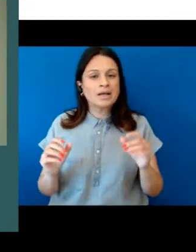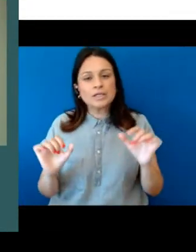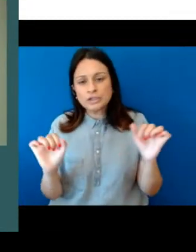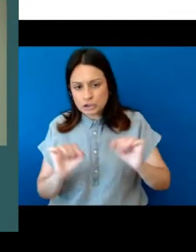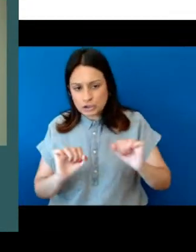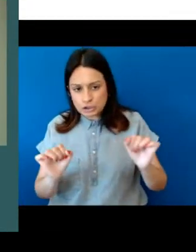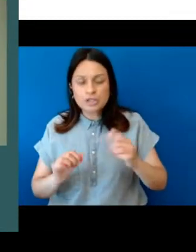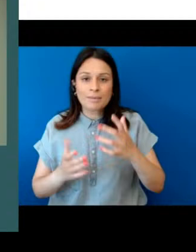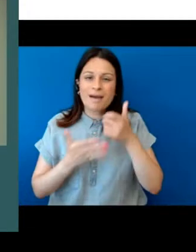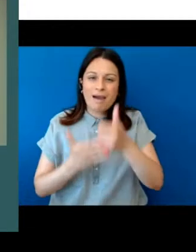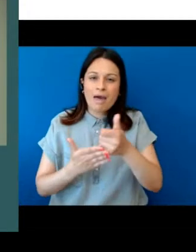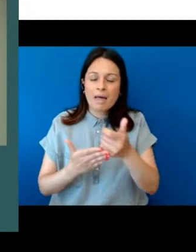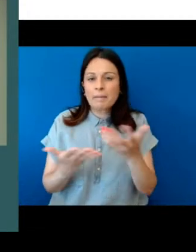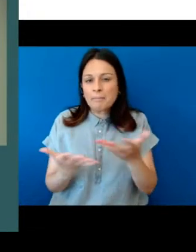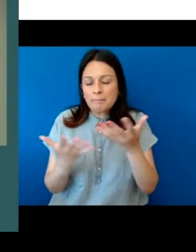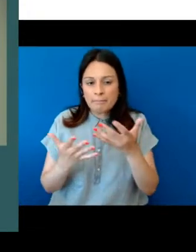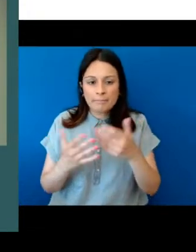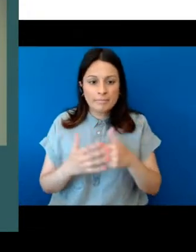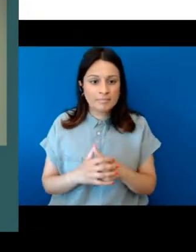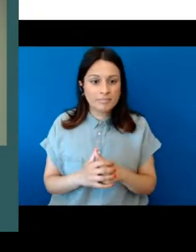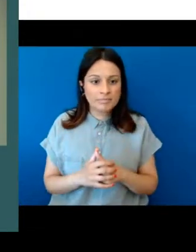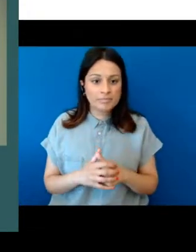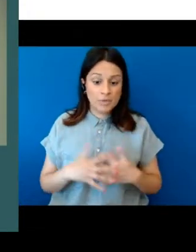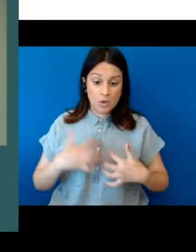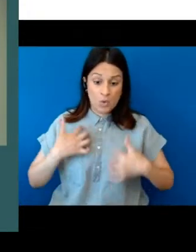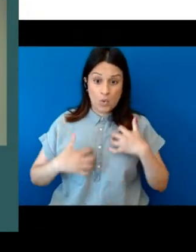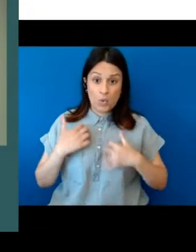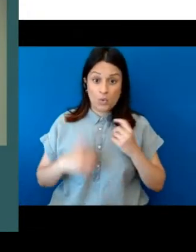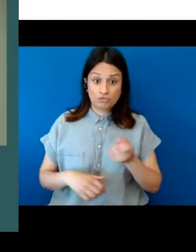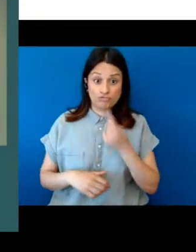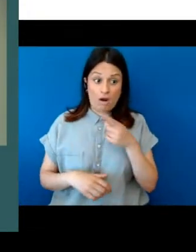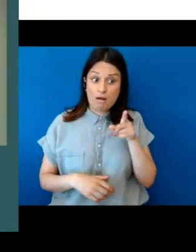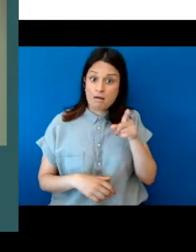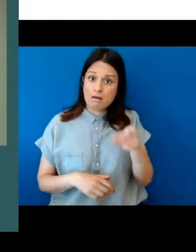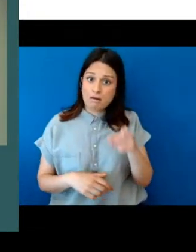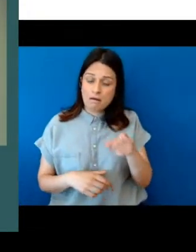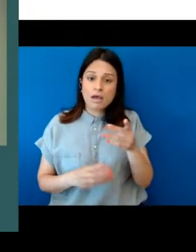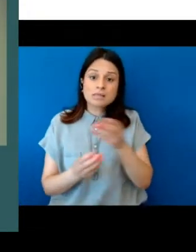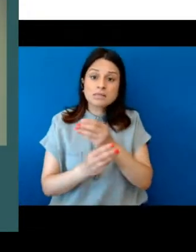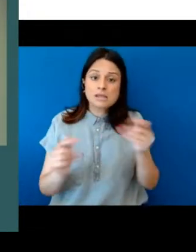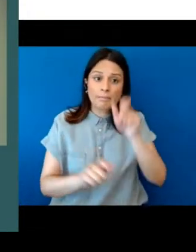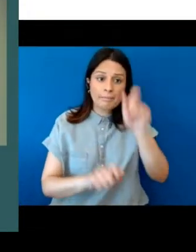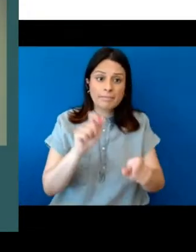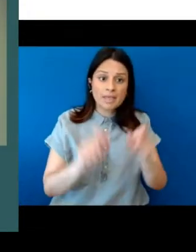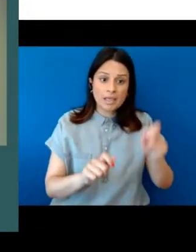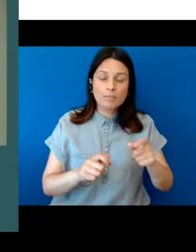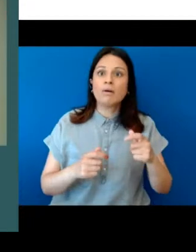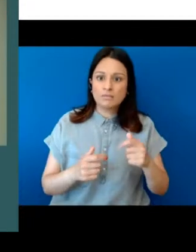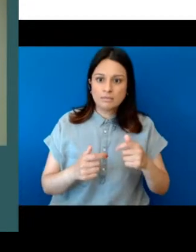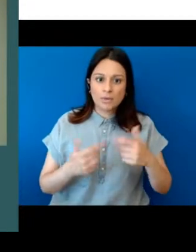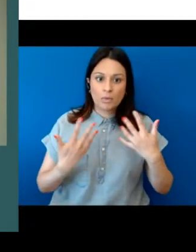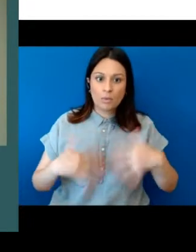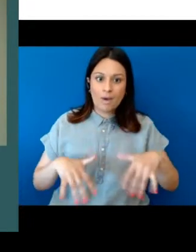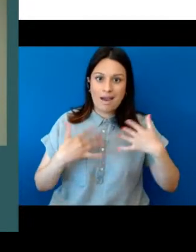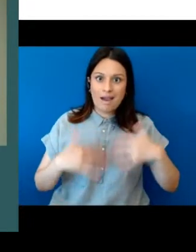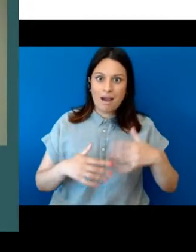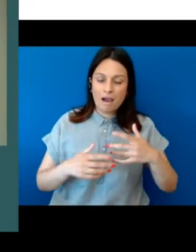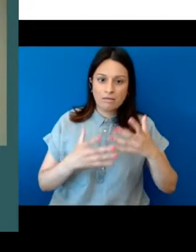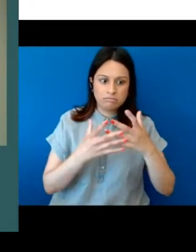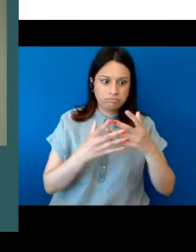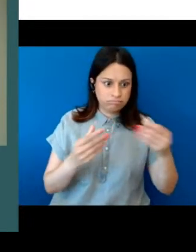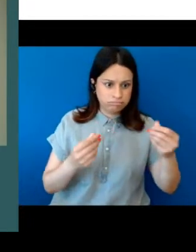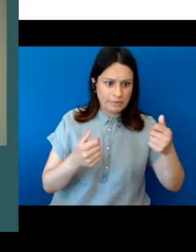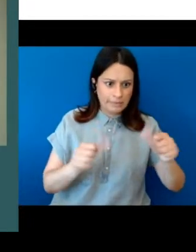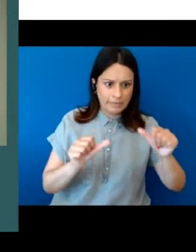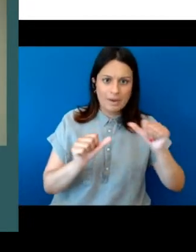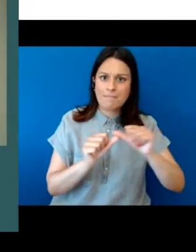the interesting thing about these drugs is that some patients respond to them very much better than others,